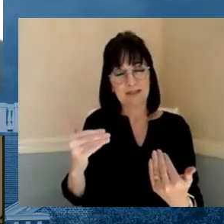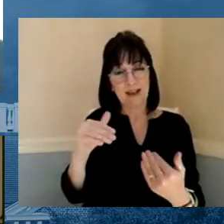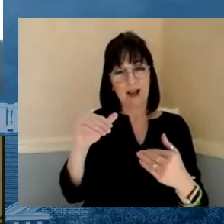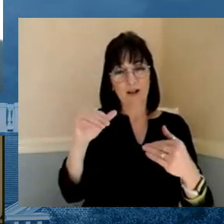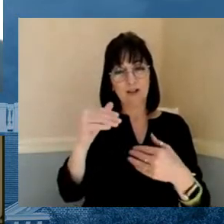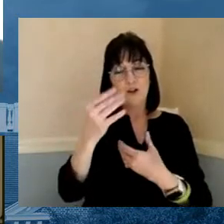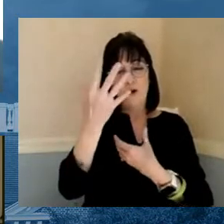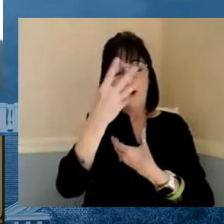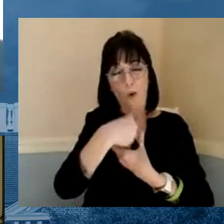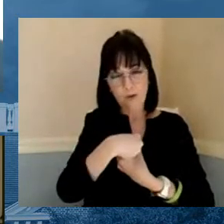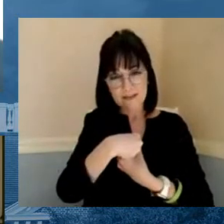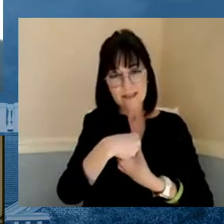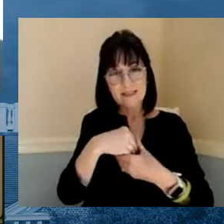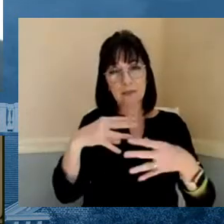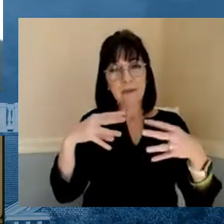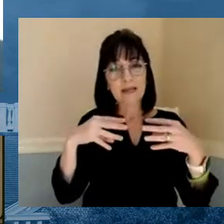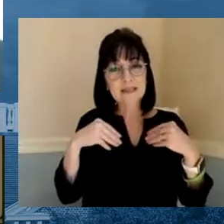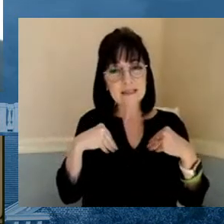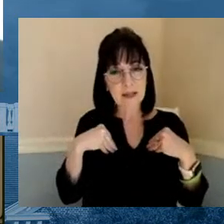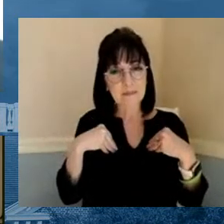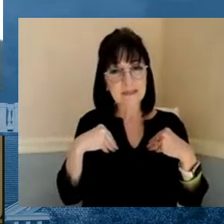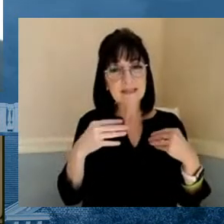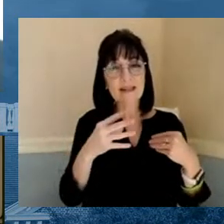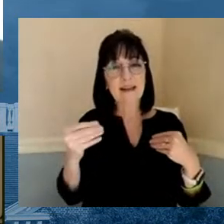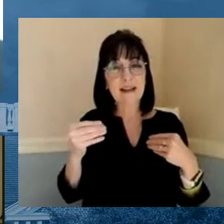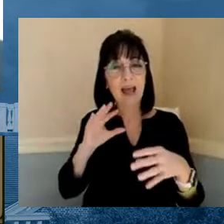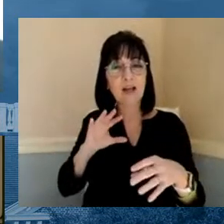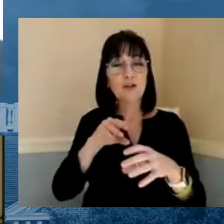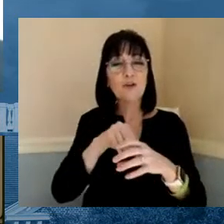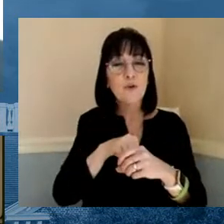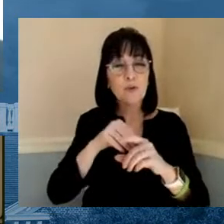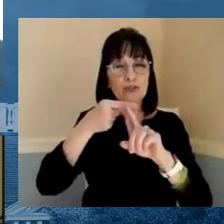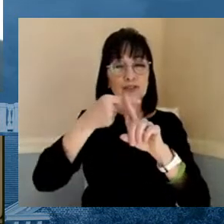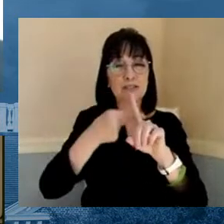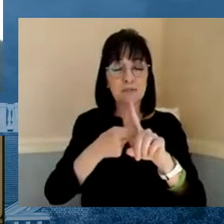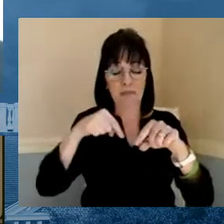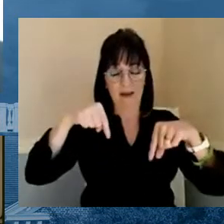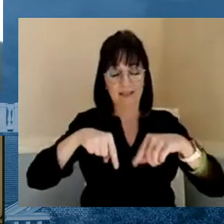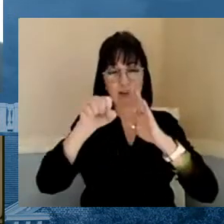Autism Acceptance and Inclusion Month in the state of Delaware.